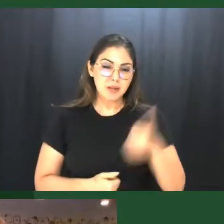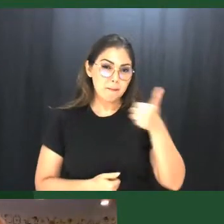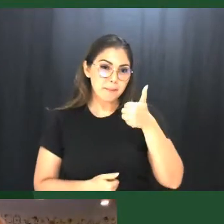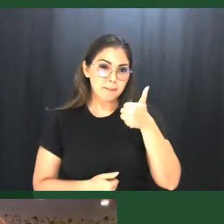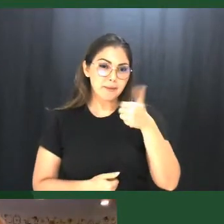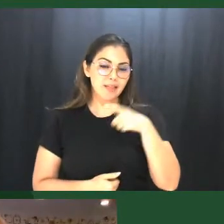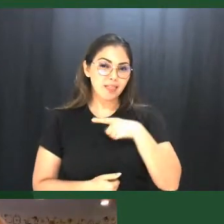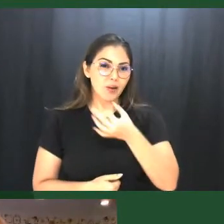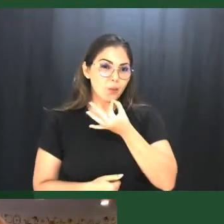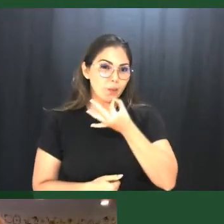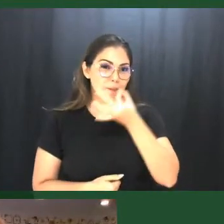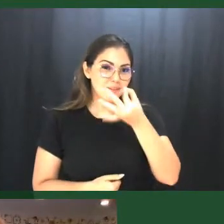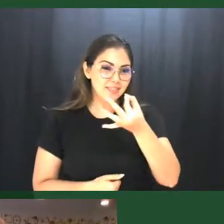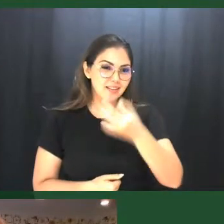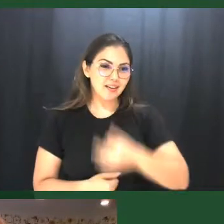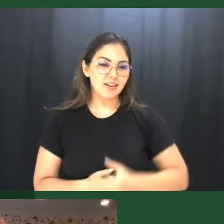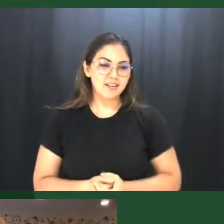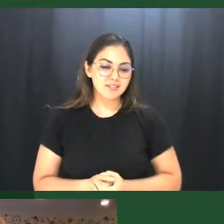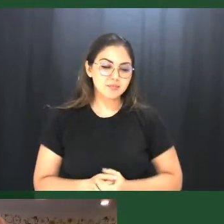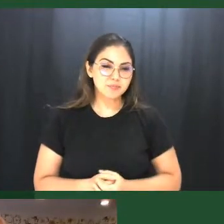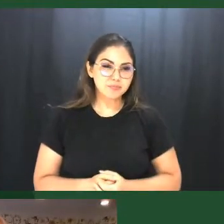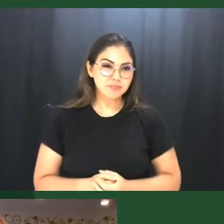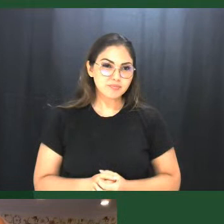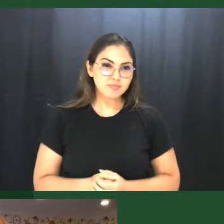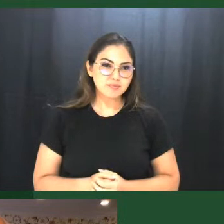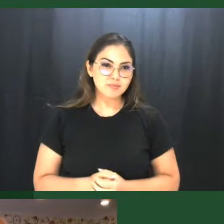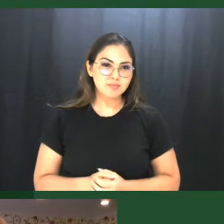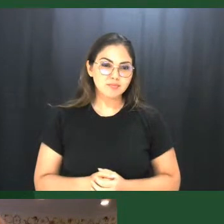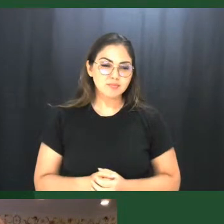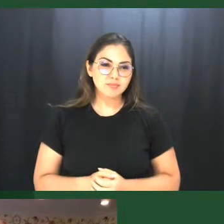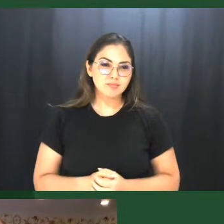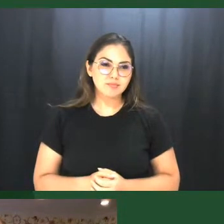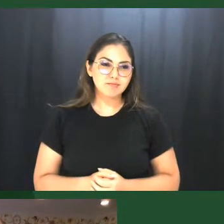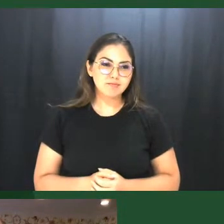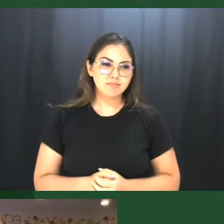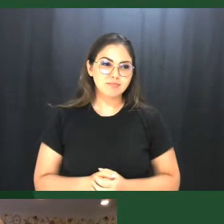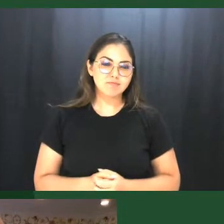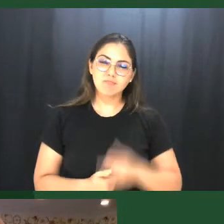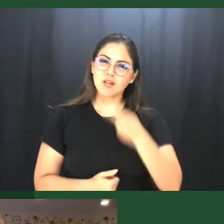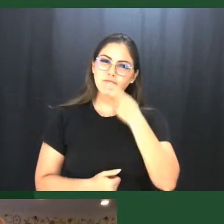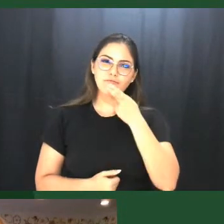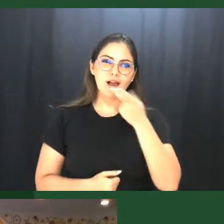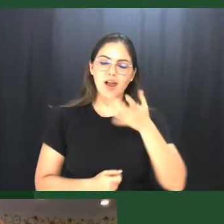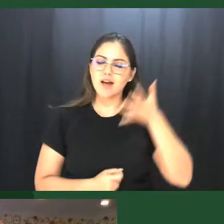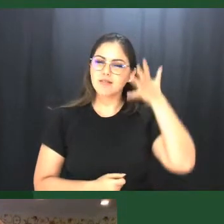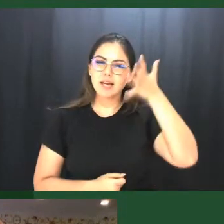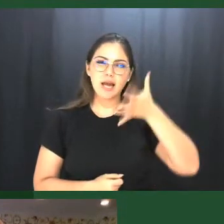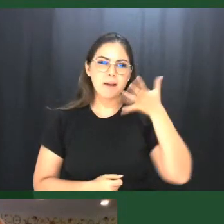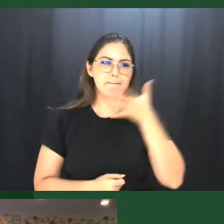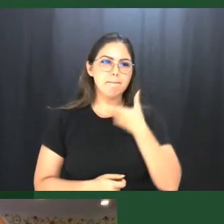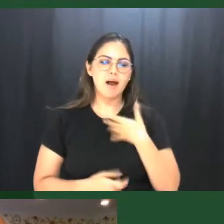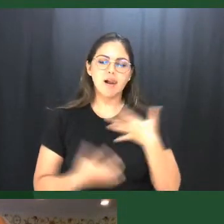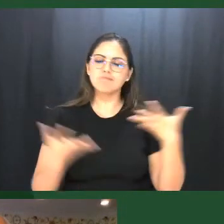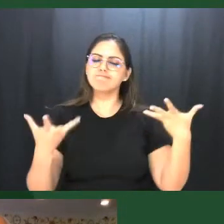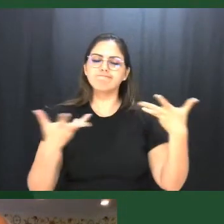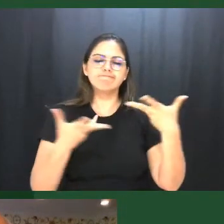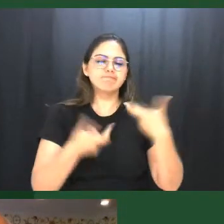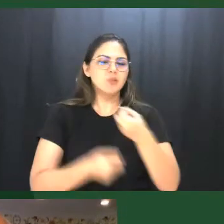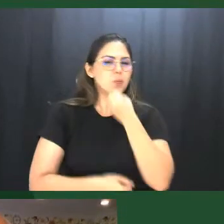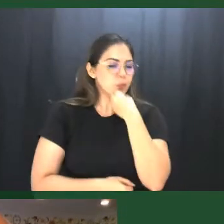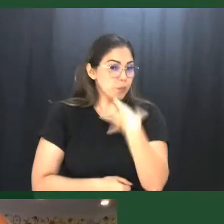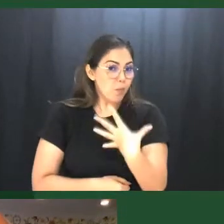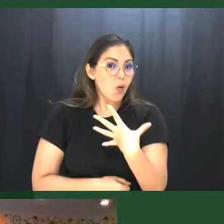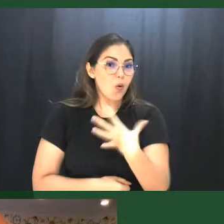examples are really great. I have not think about that. The first question we